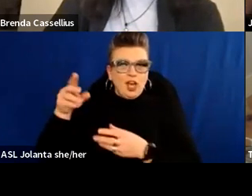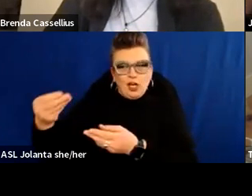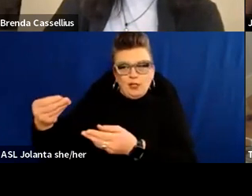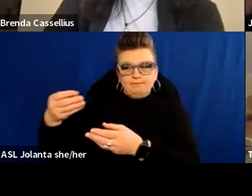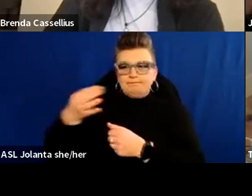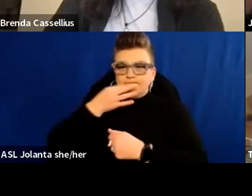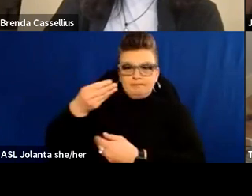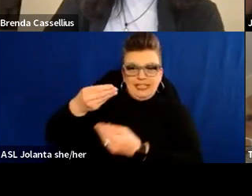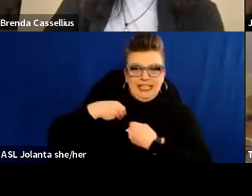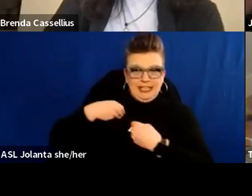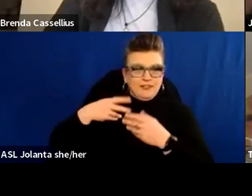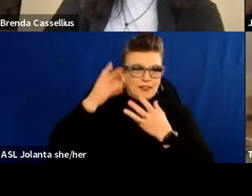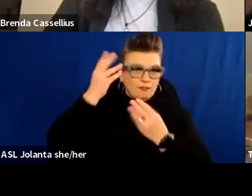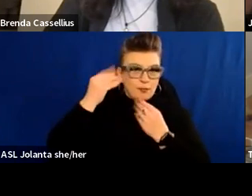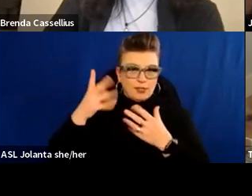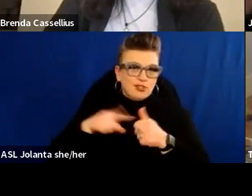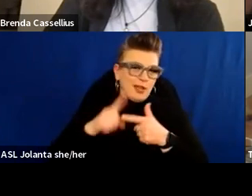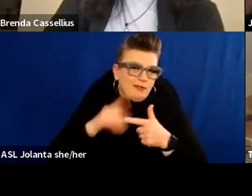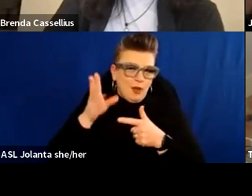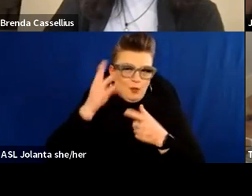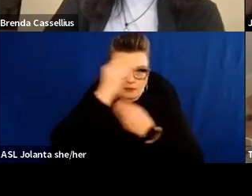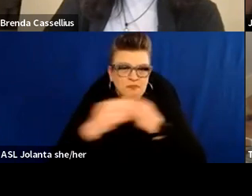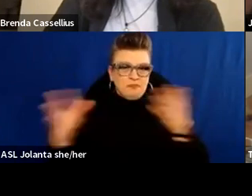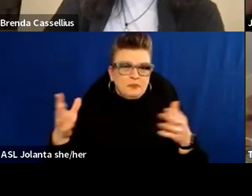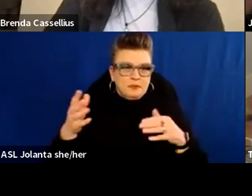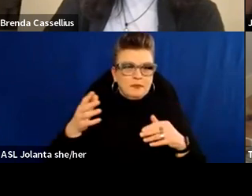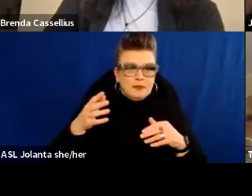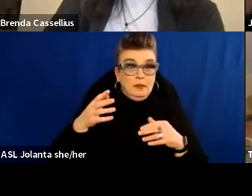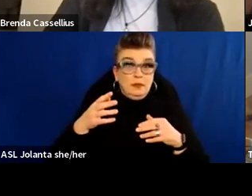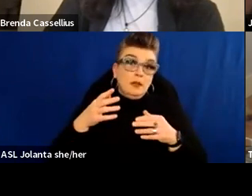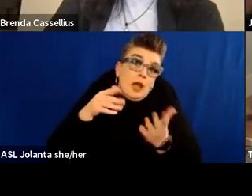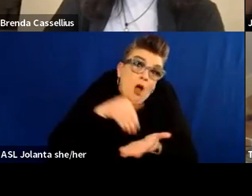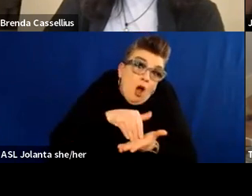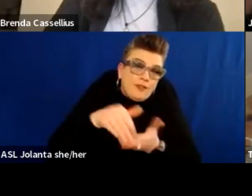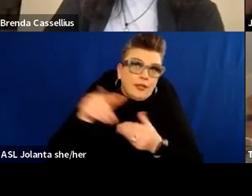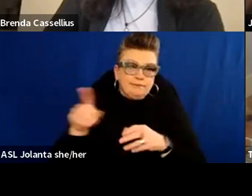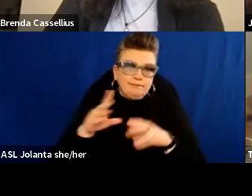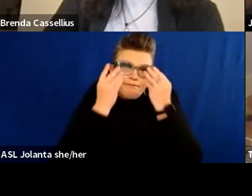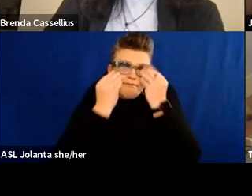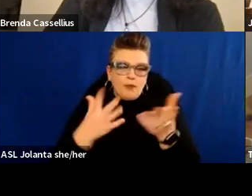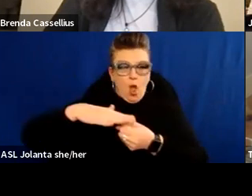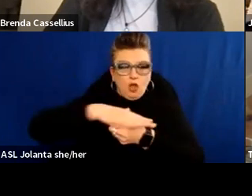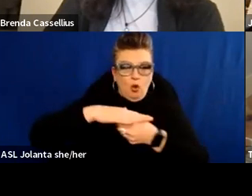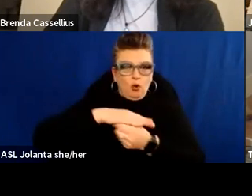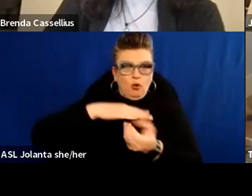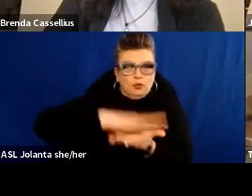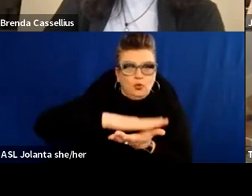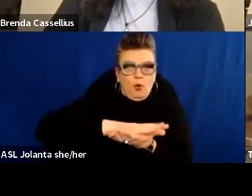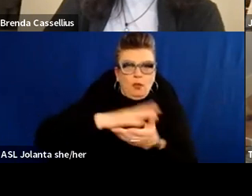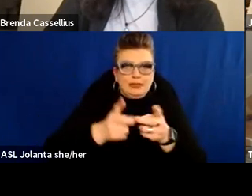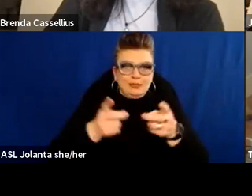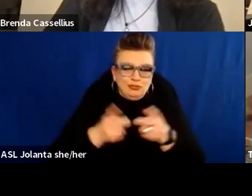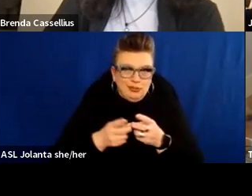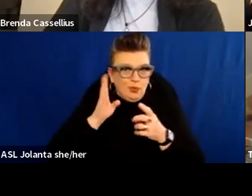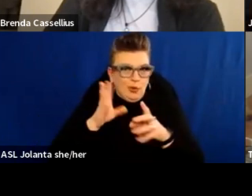we operationalize that ourselves and leaving some of those um decisions up to local school districts but our team is in the process of doing a lot of design thinking or a lot of